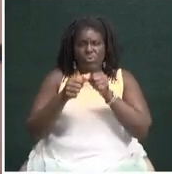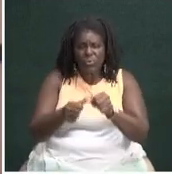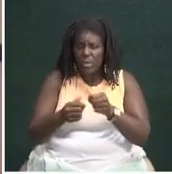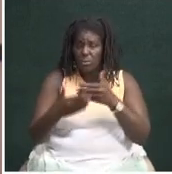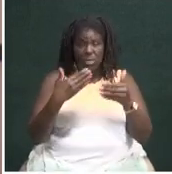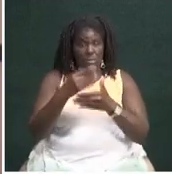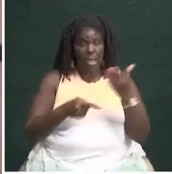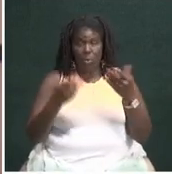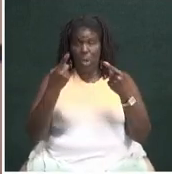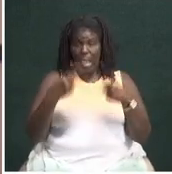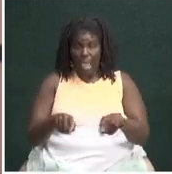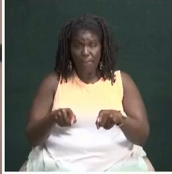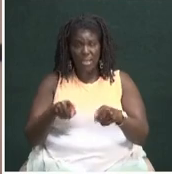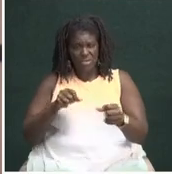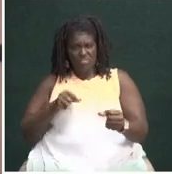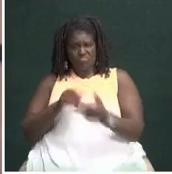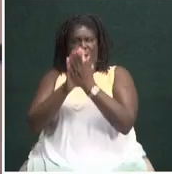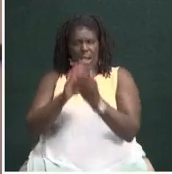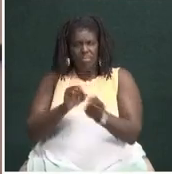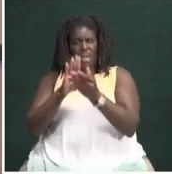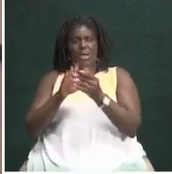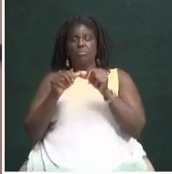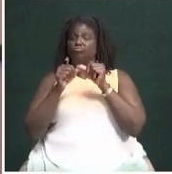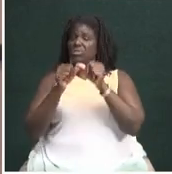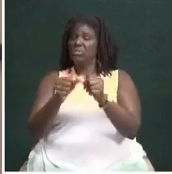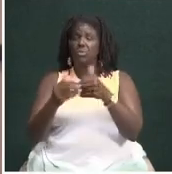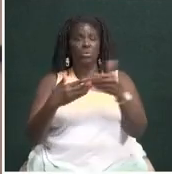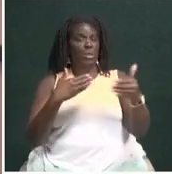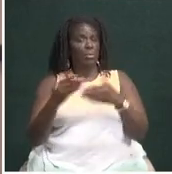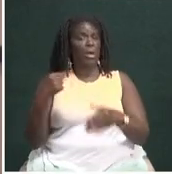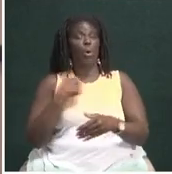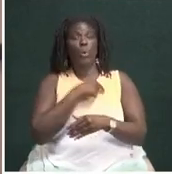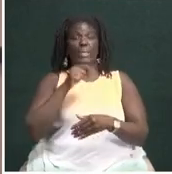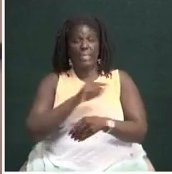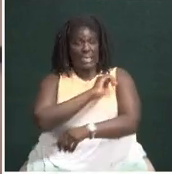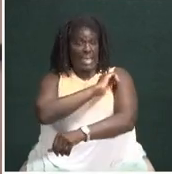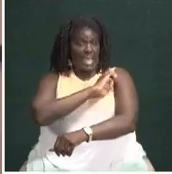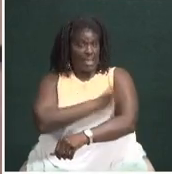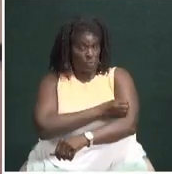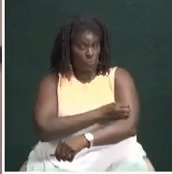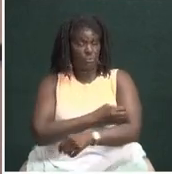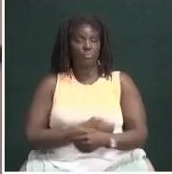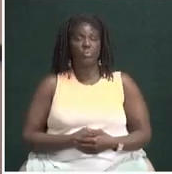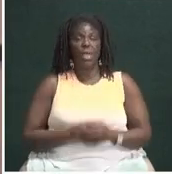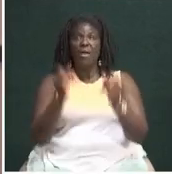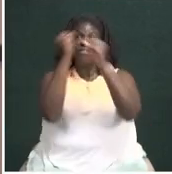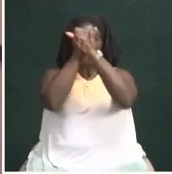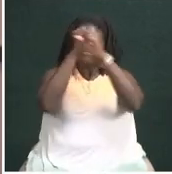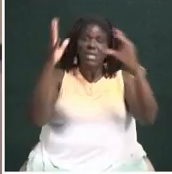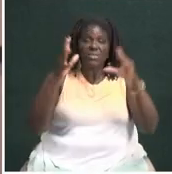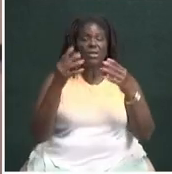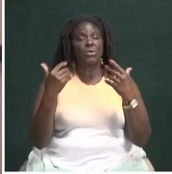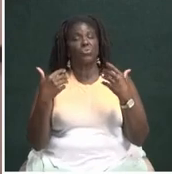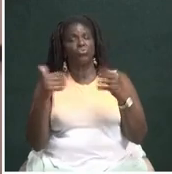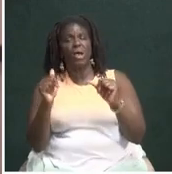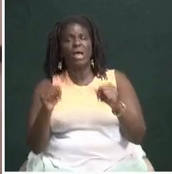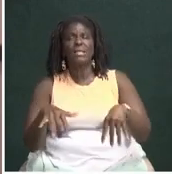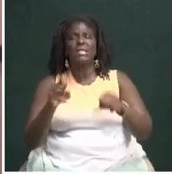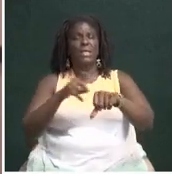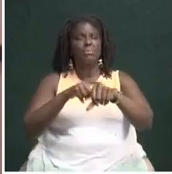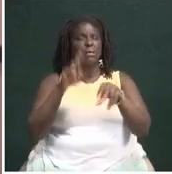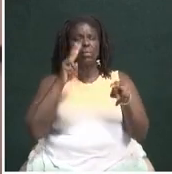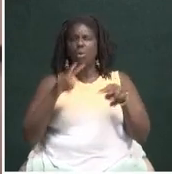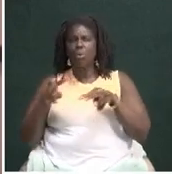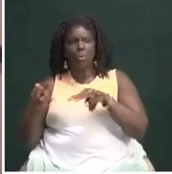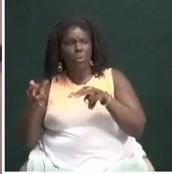of adversity. We all need energy during times like this. Vision, try to take the time to look around